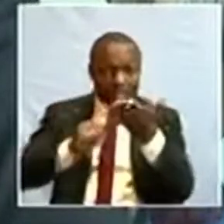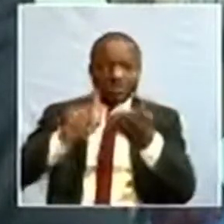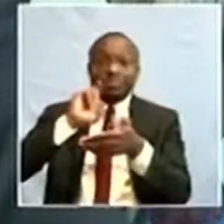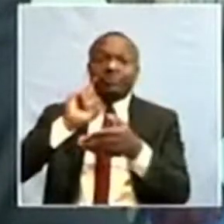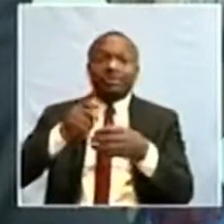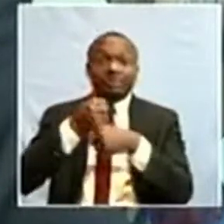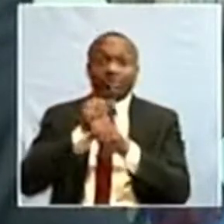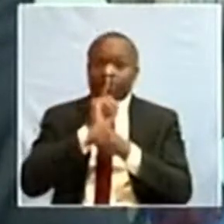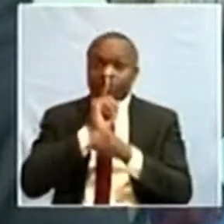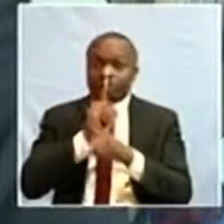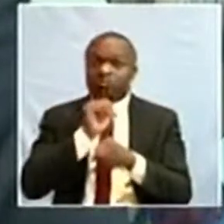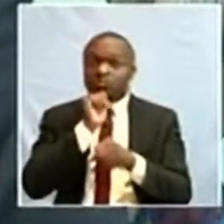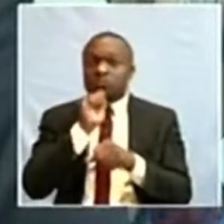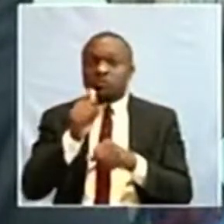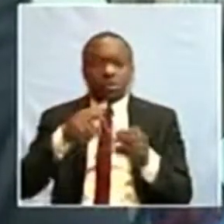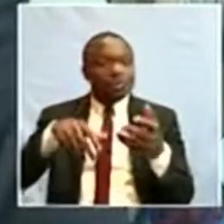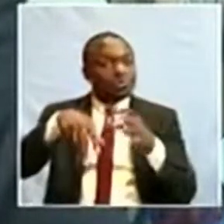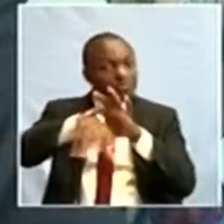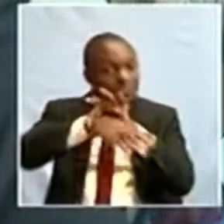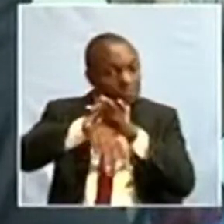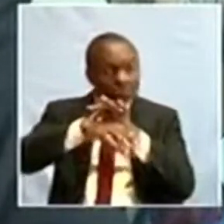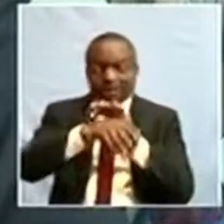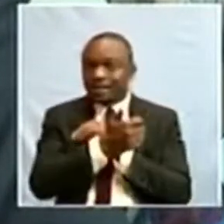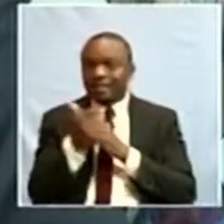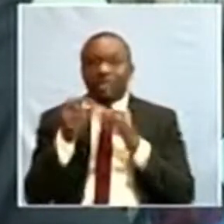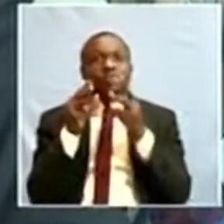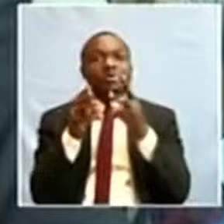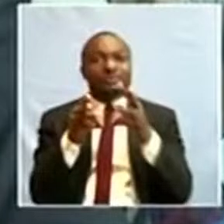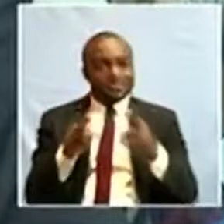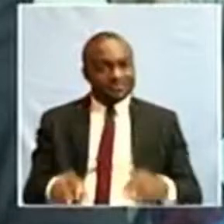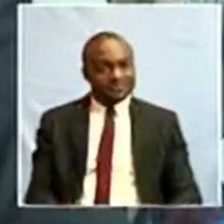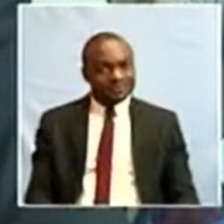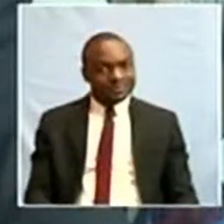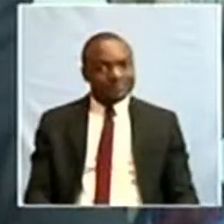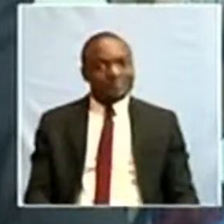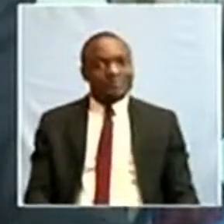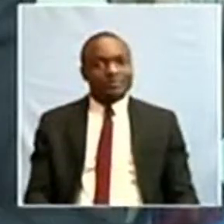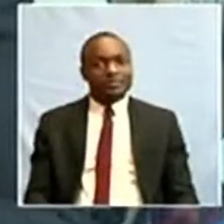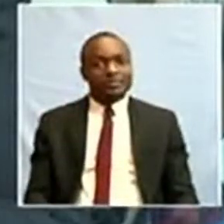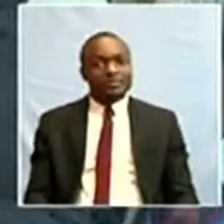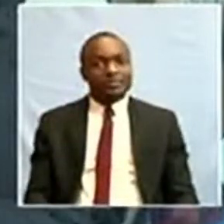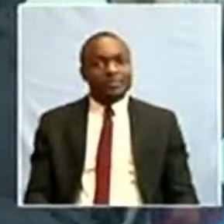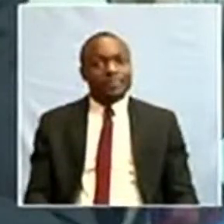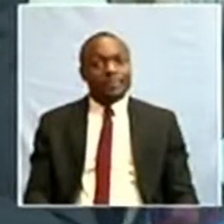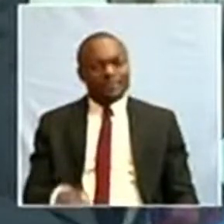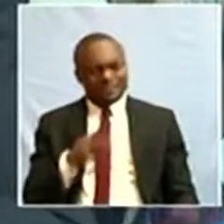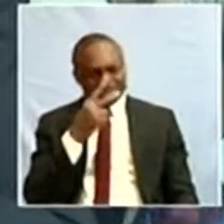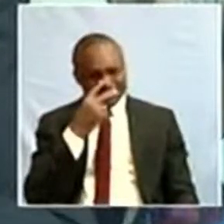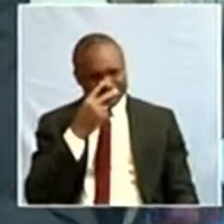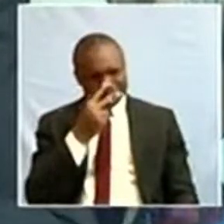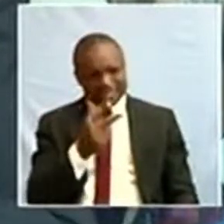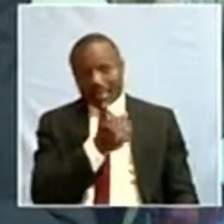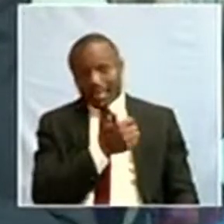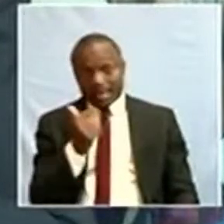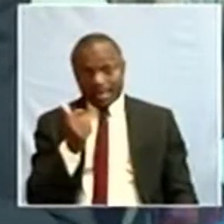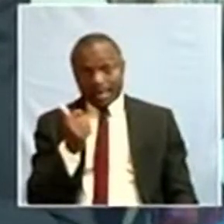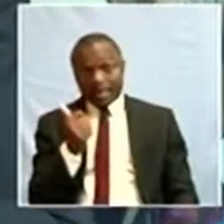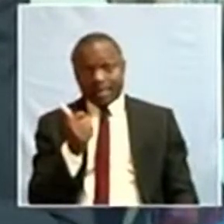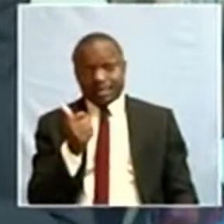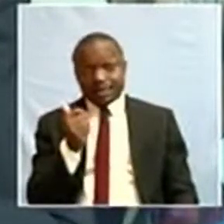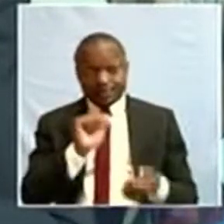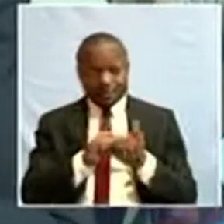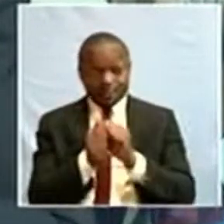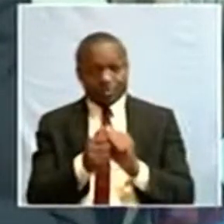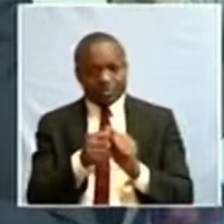make sure that it's not compromised in any way. So when you look at any errors that might